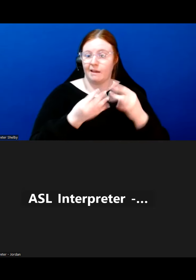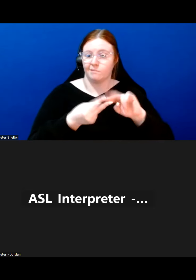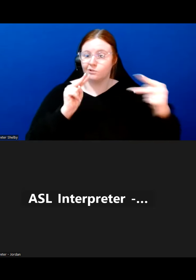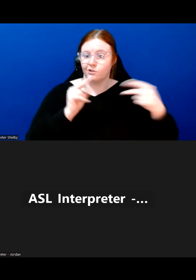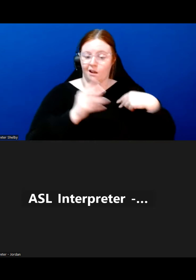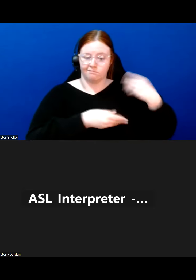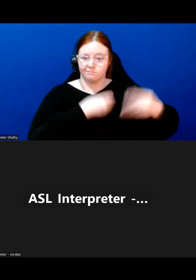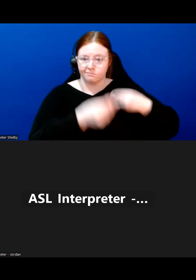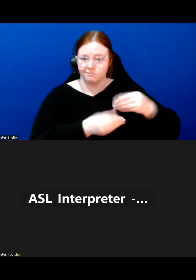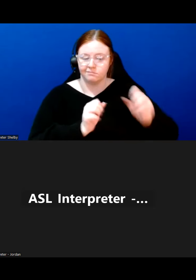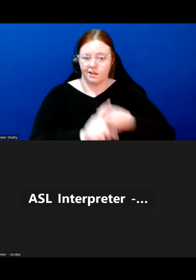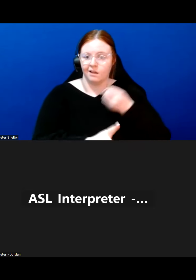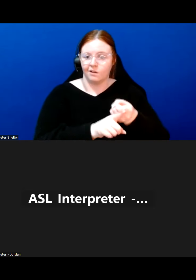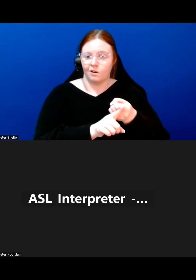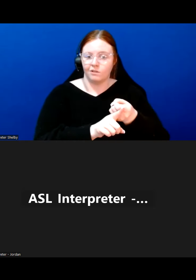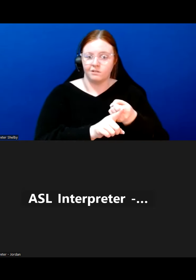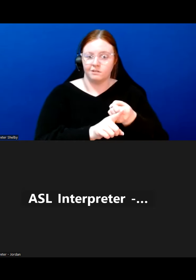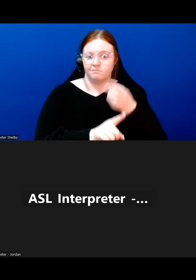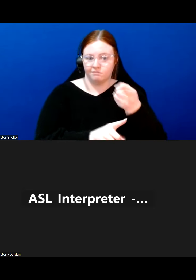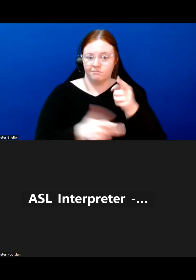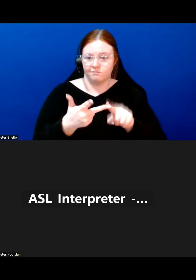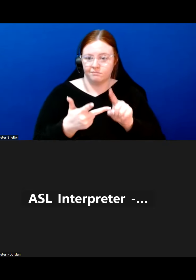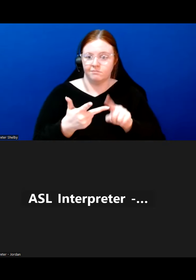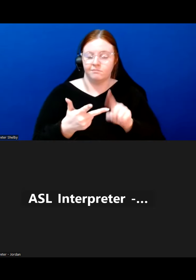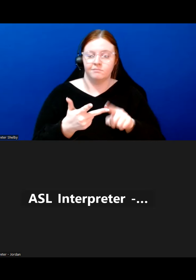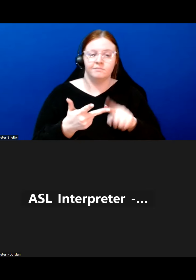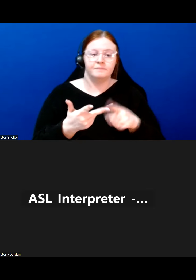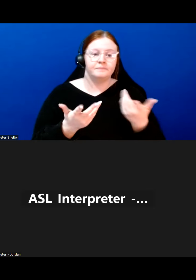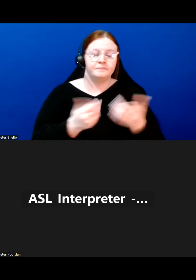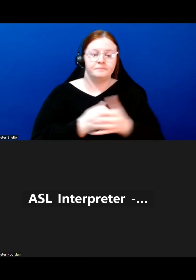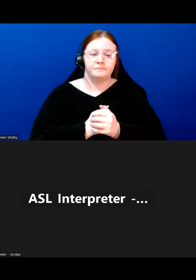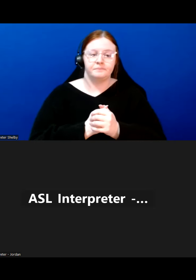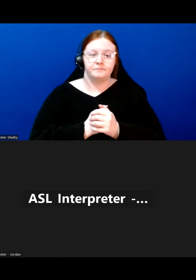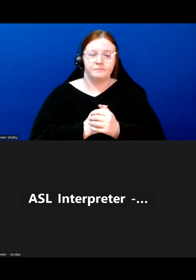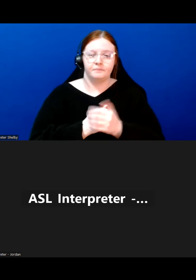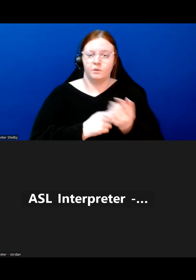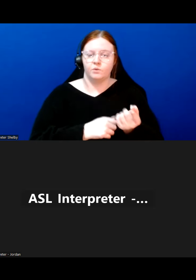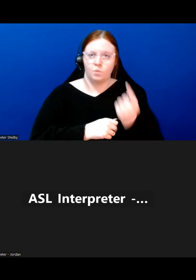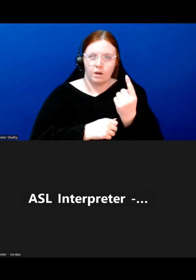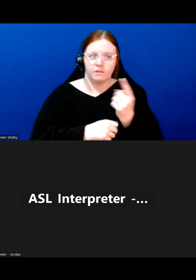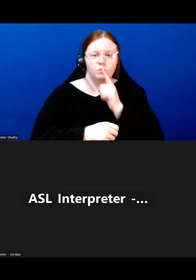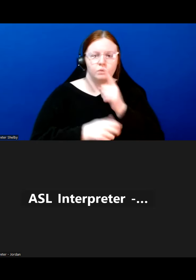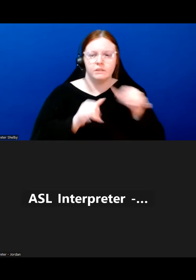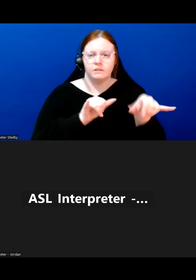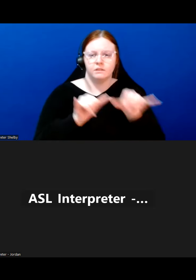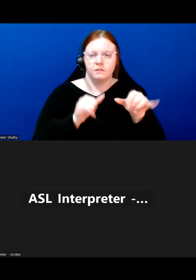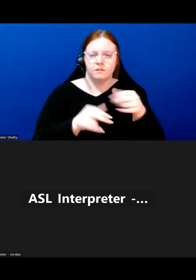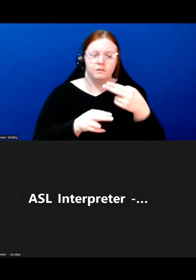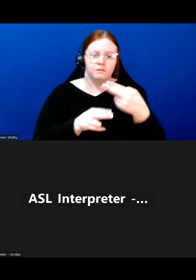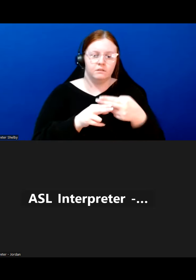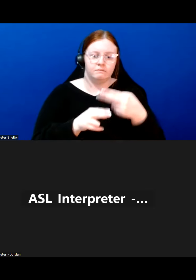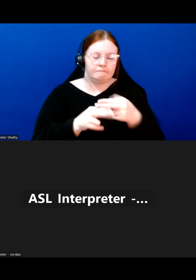can cause a mixed hearing loss. Particularly, there's one that's really common called